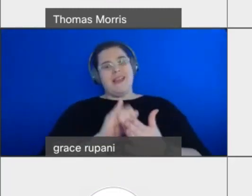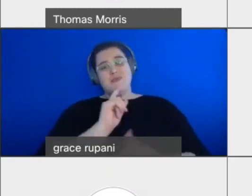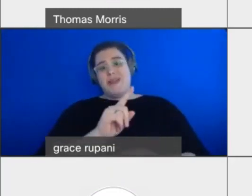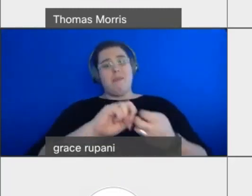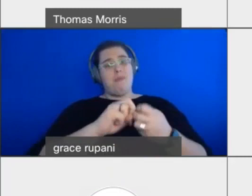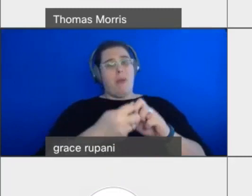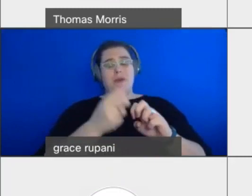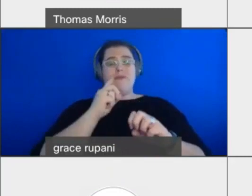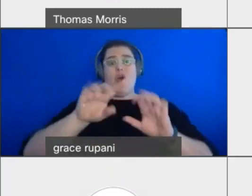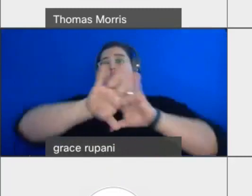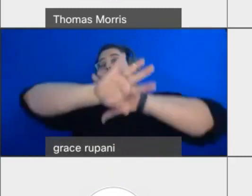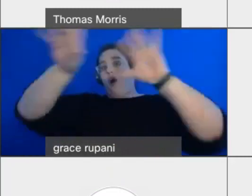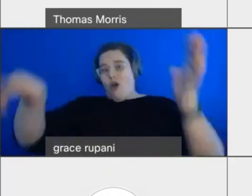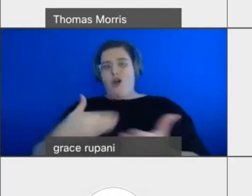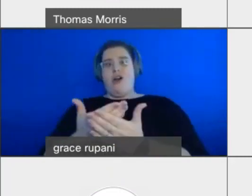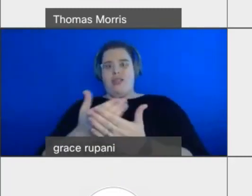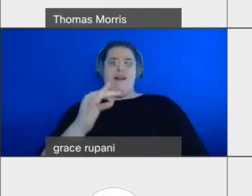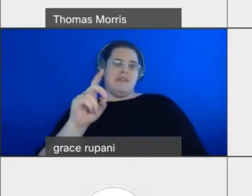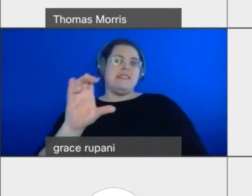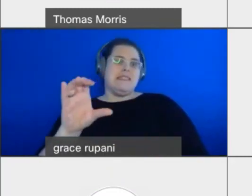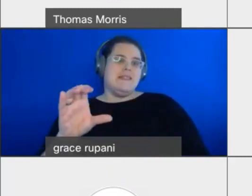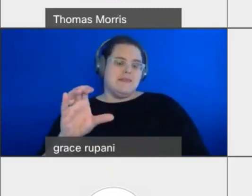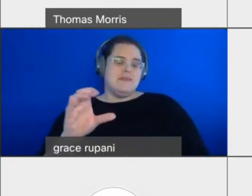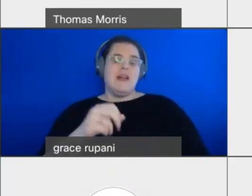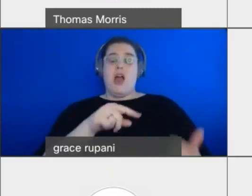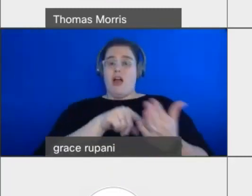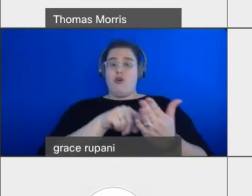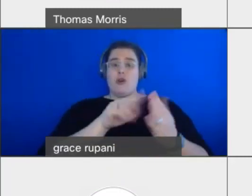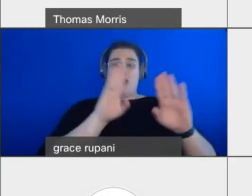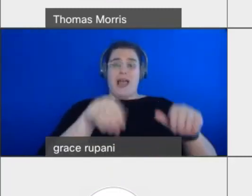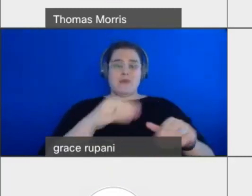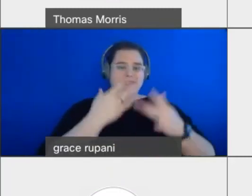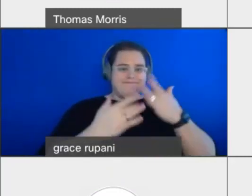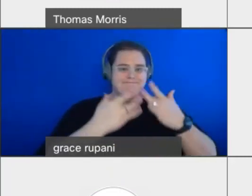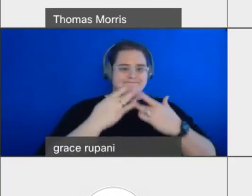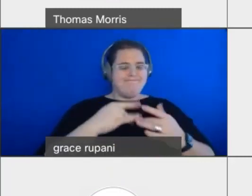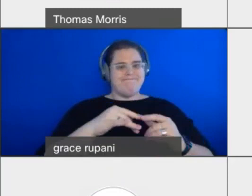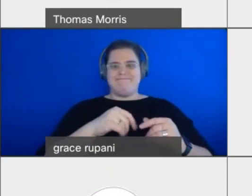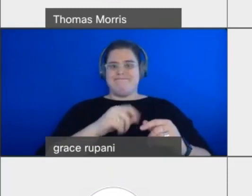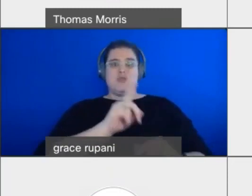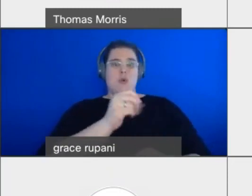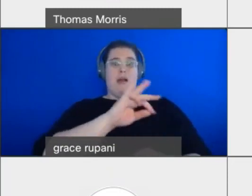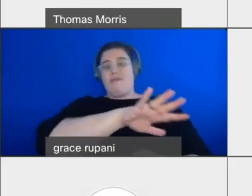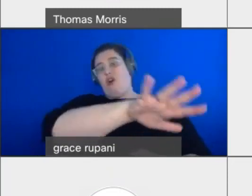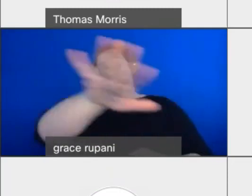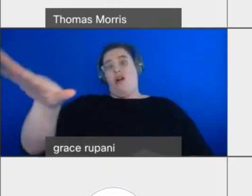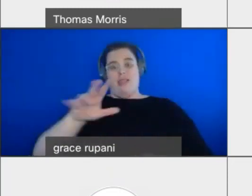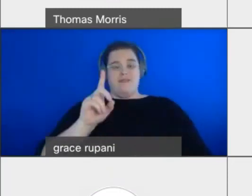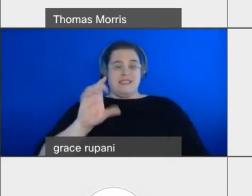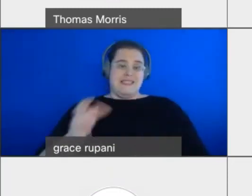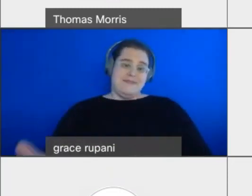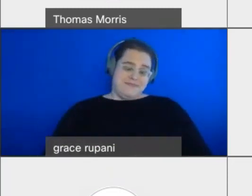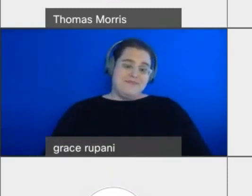expanding affordable housing. And, I think that as we move forward, maybe some